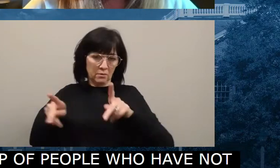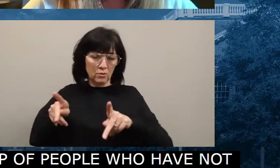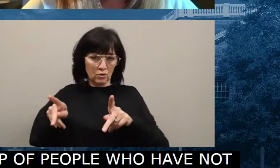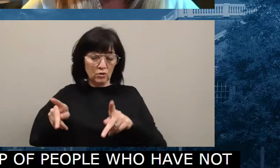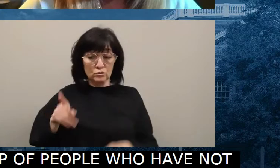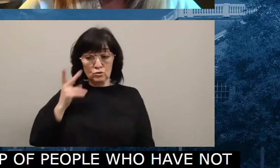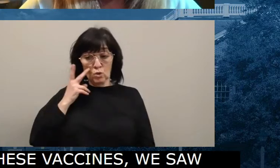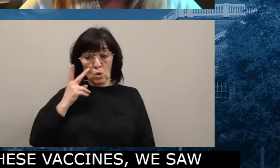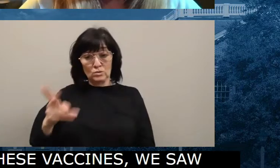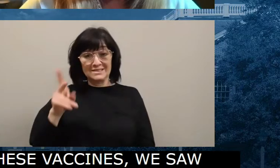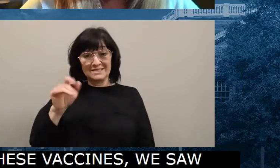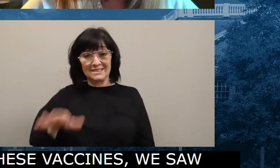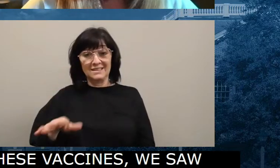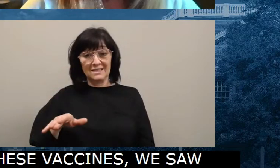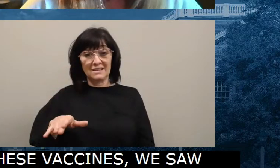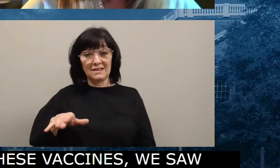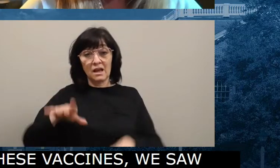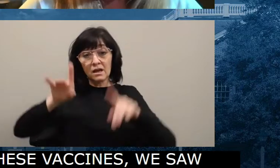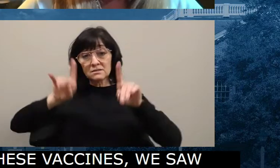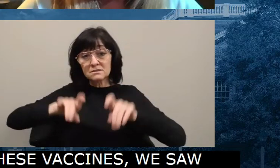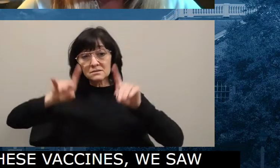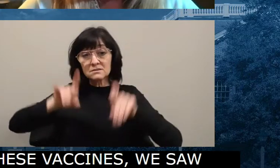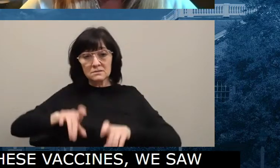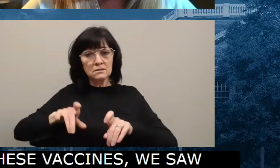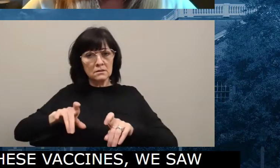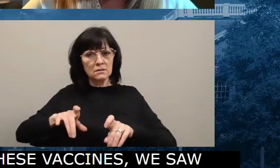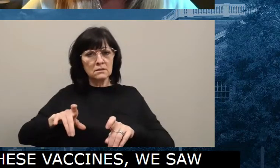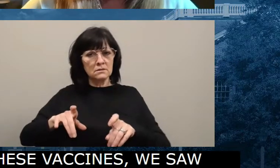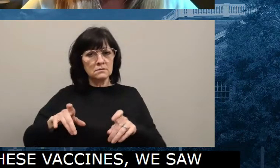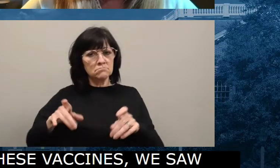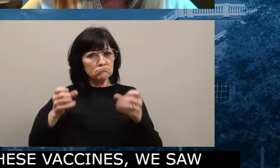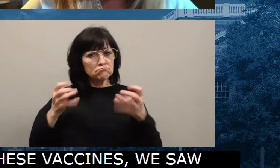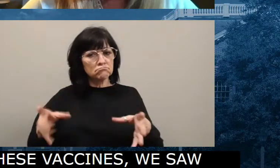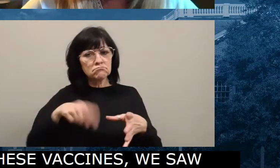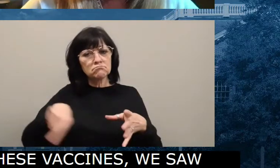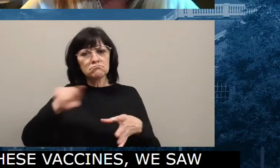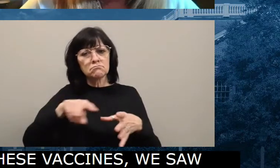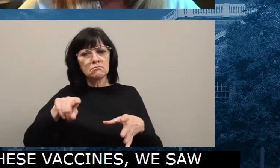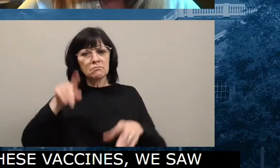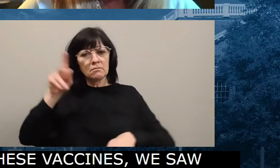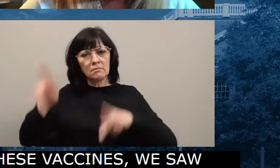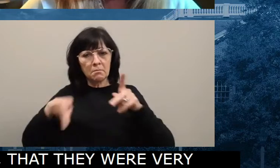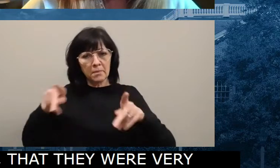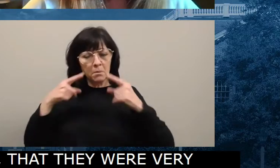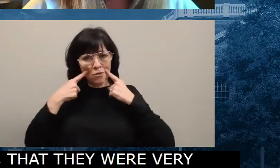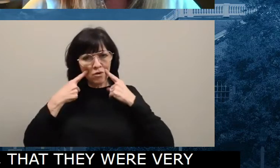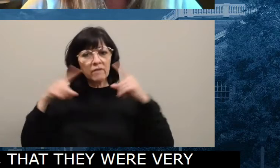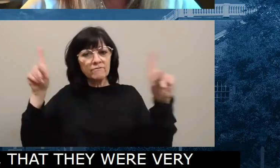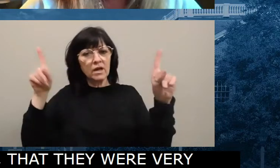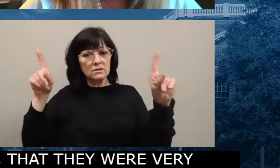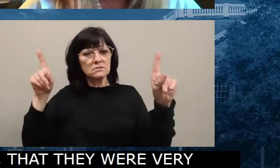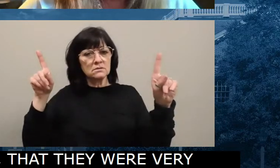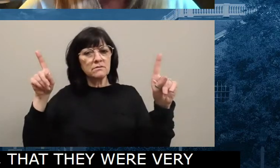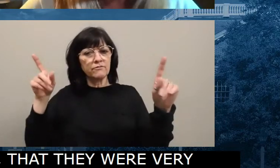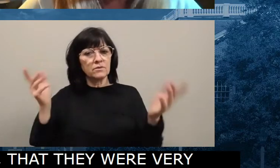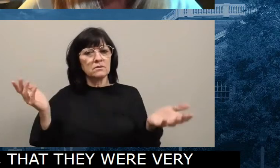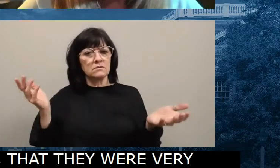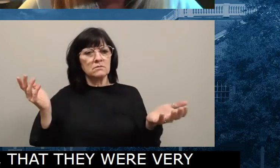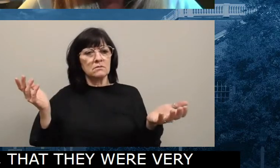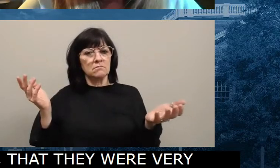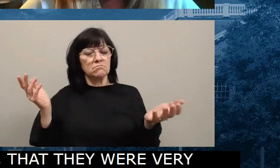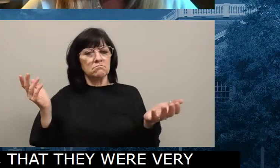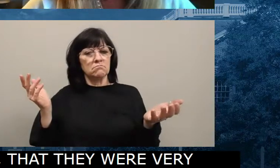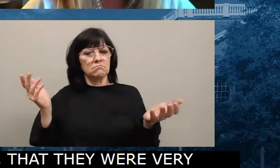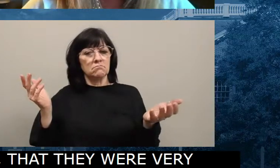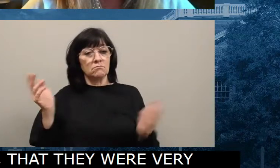clinical trials, that they were very effective in decreasing your